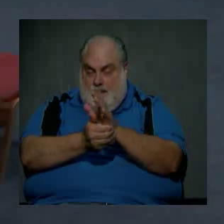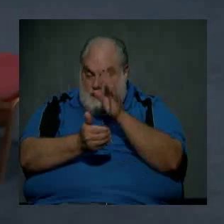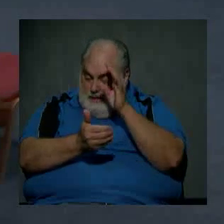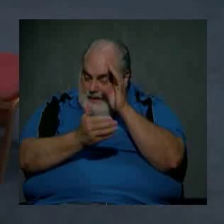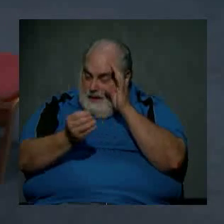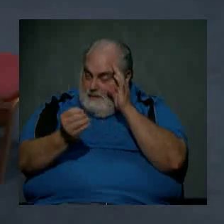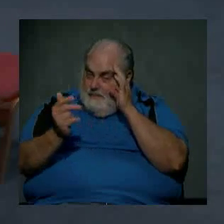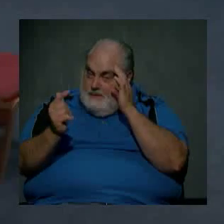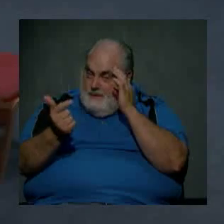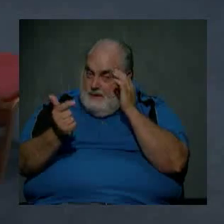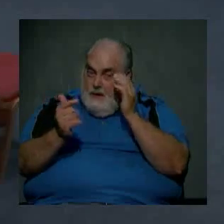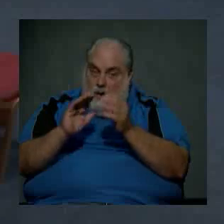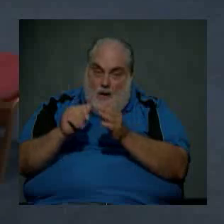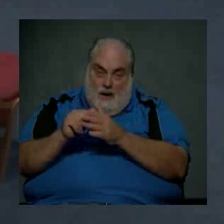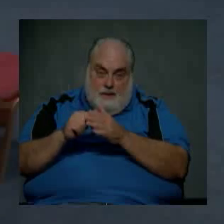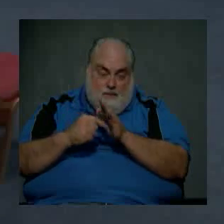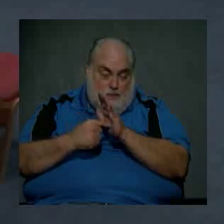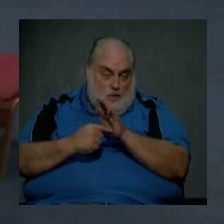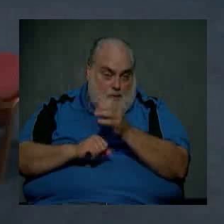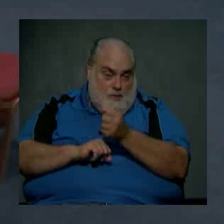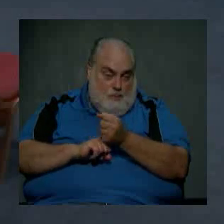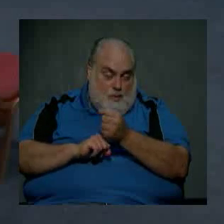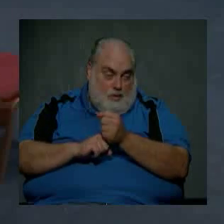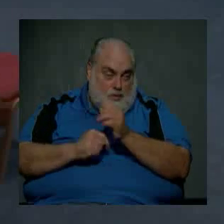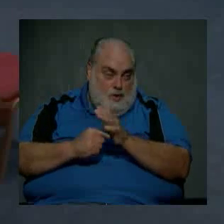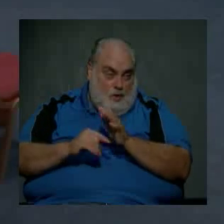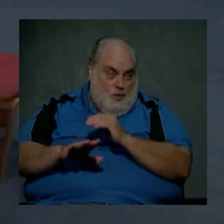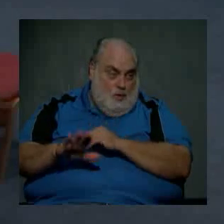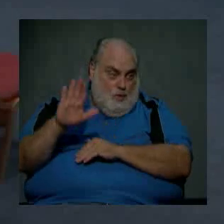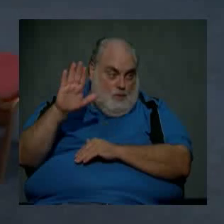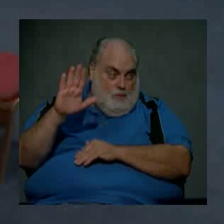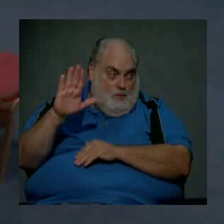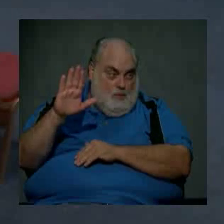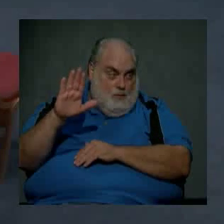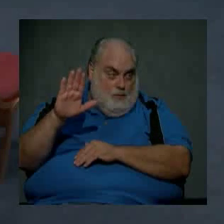and it's been seconded. All those for that application, raise your hand.